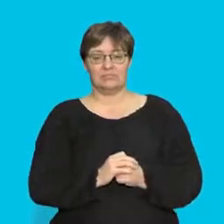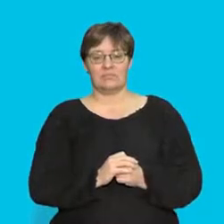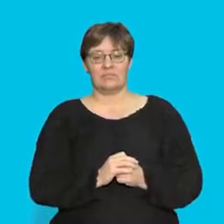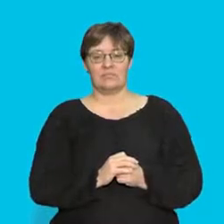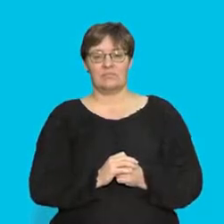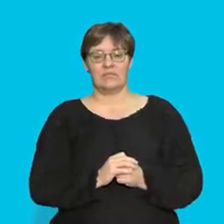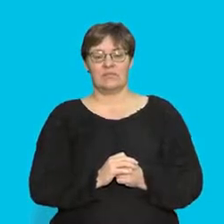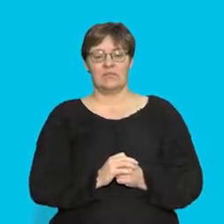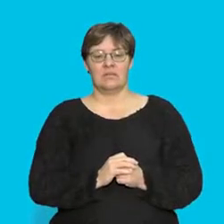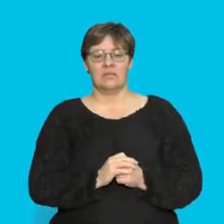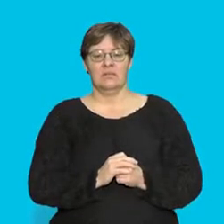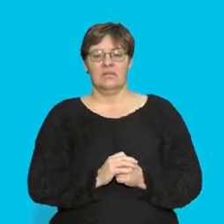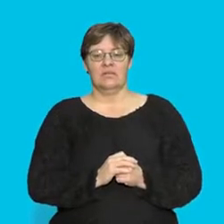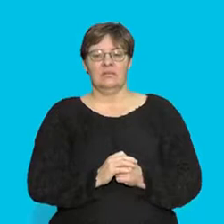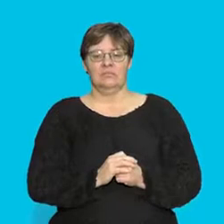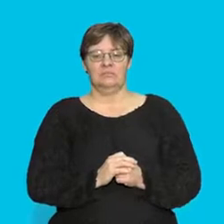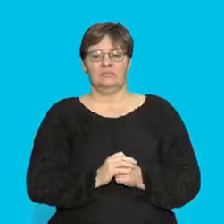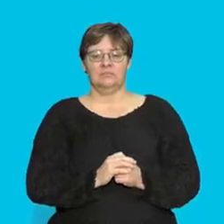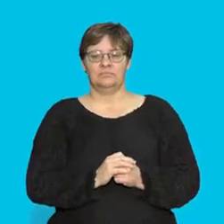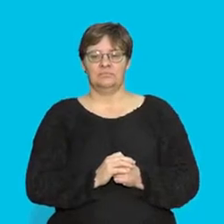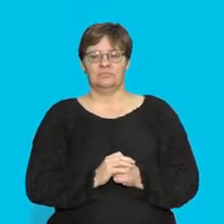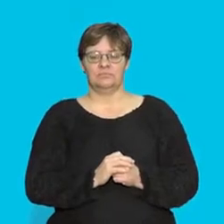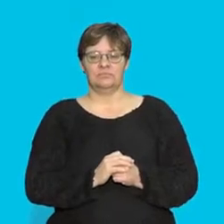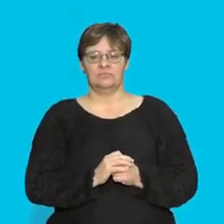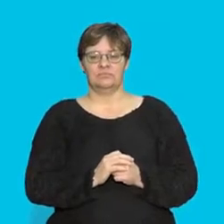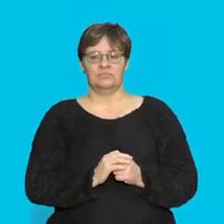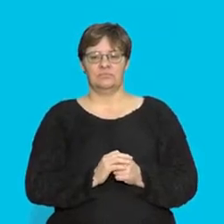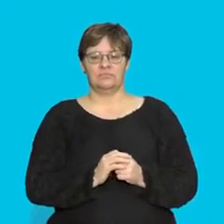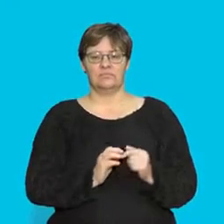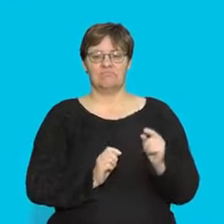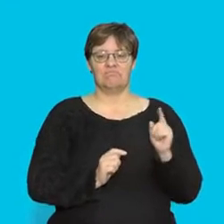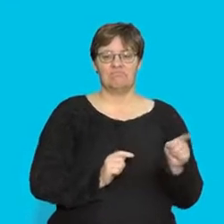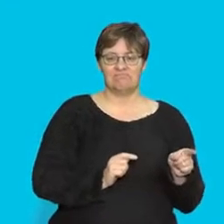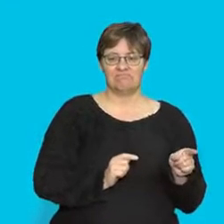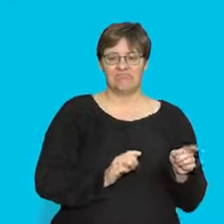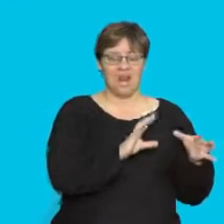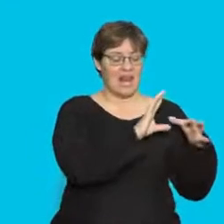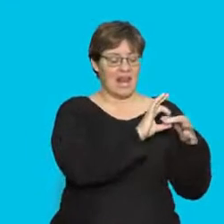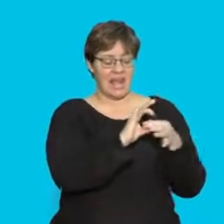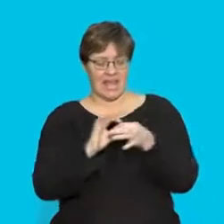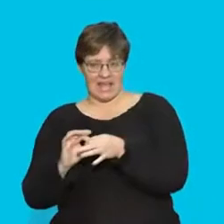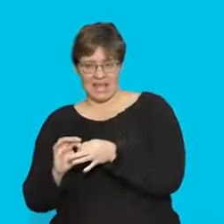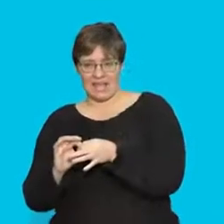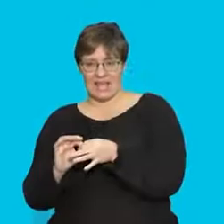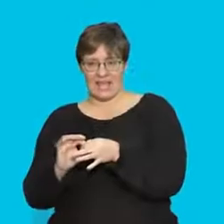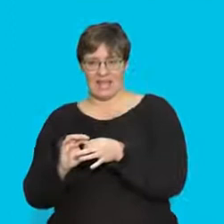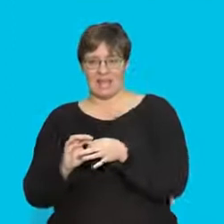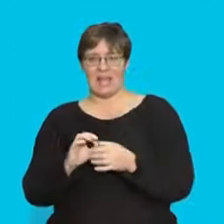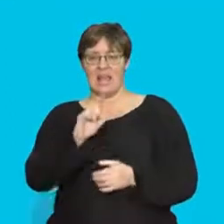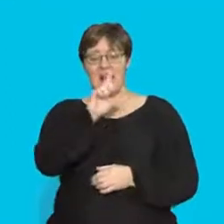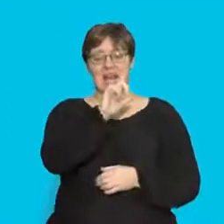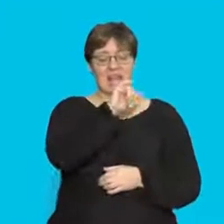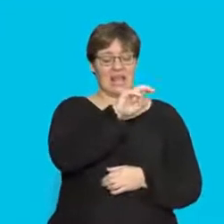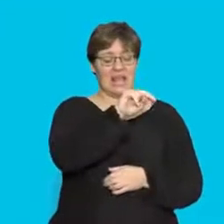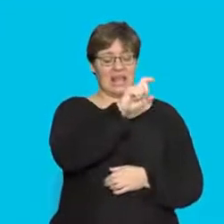that between the lynx and the hare. Right? The lynx is indigenous